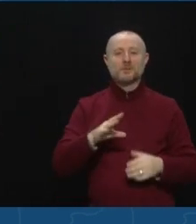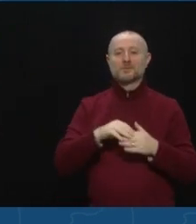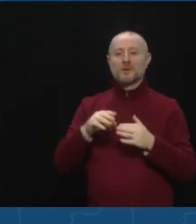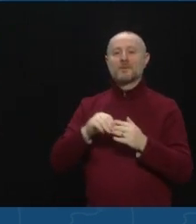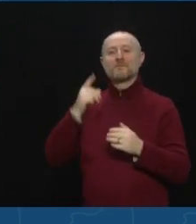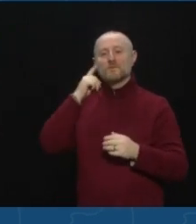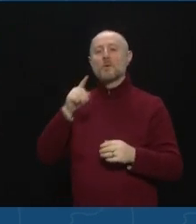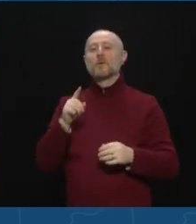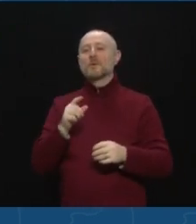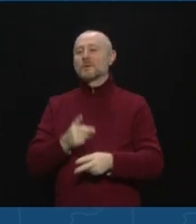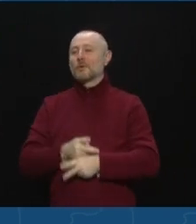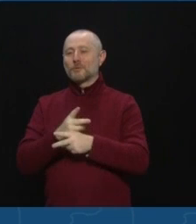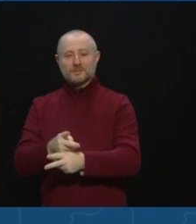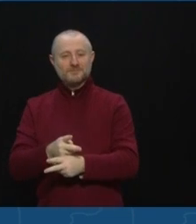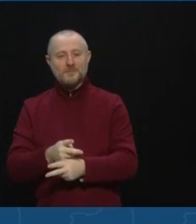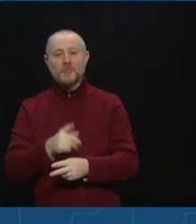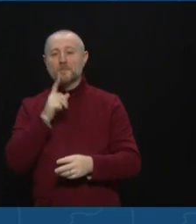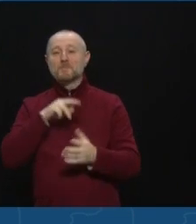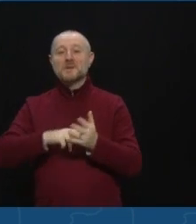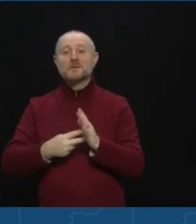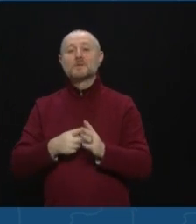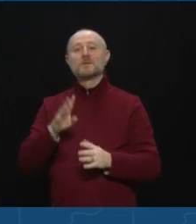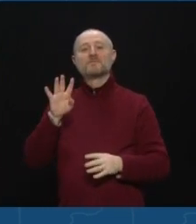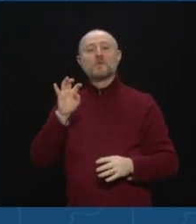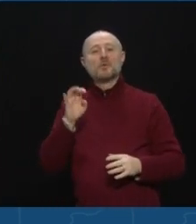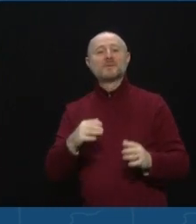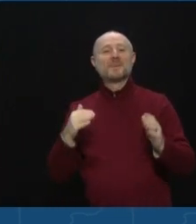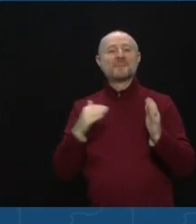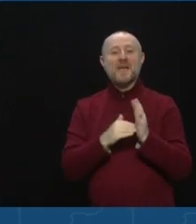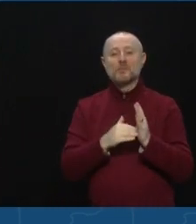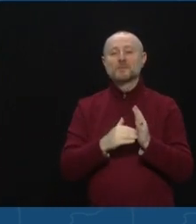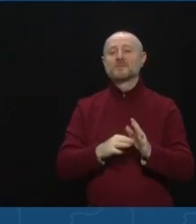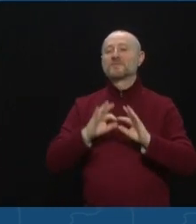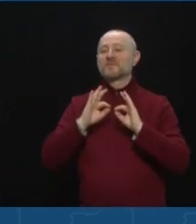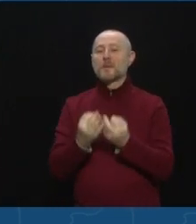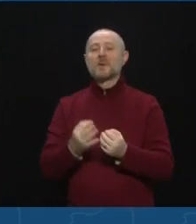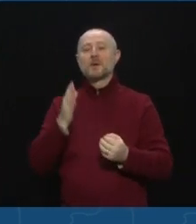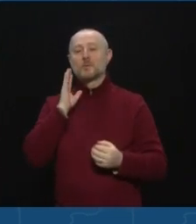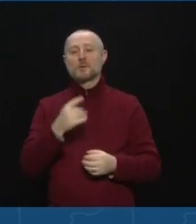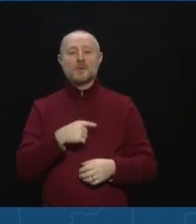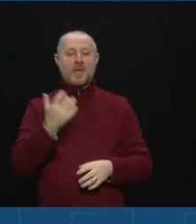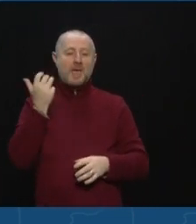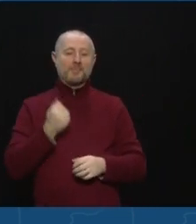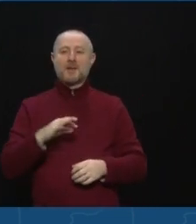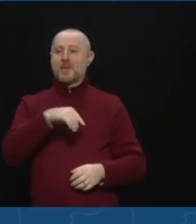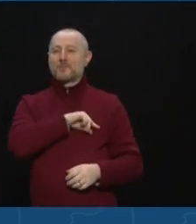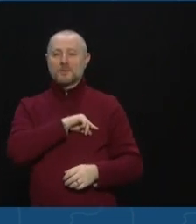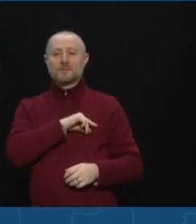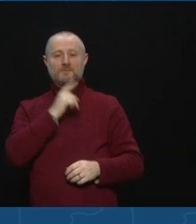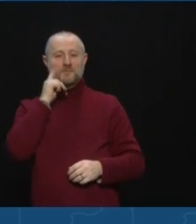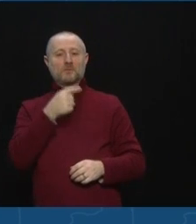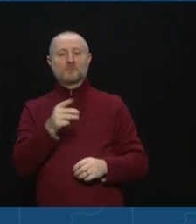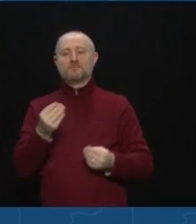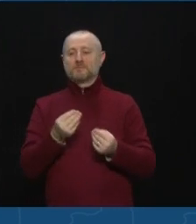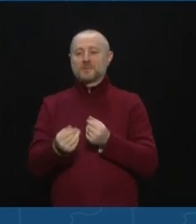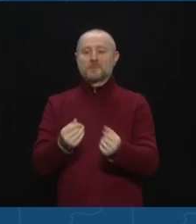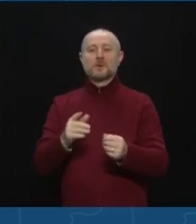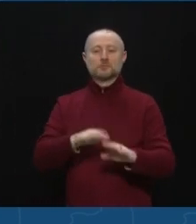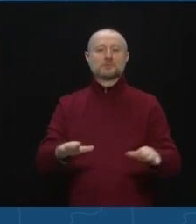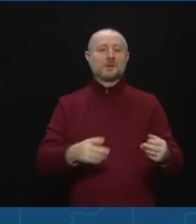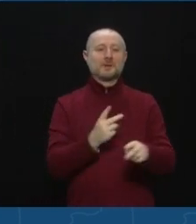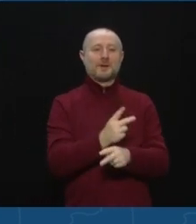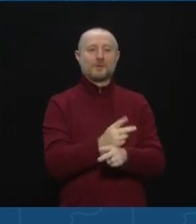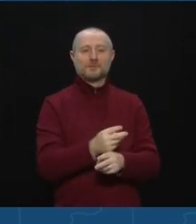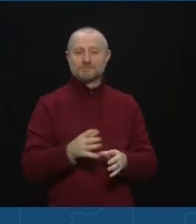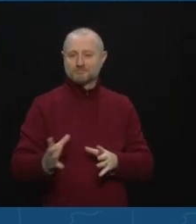make 400,000 more families eligible for child care subsidies, and will invest more in child care workers as well.